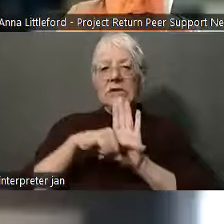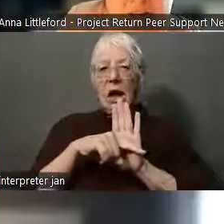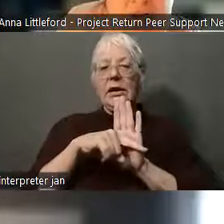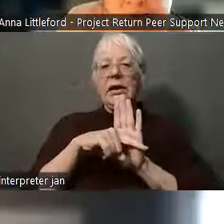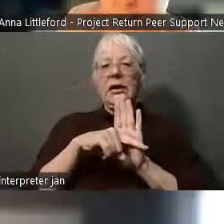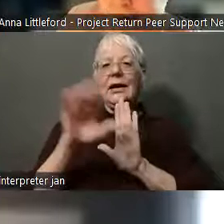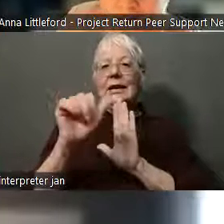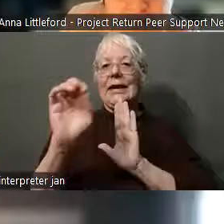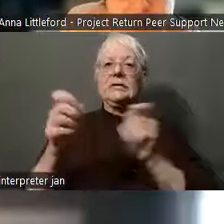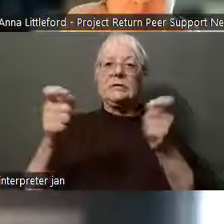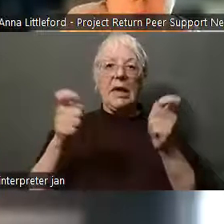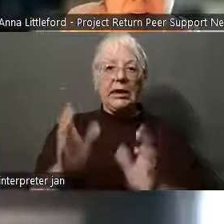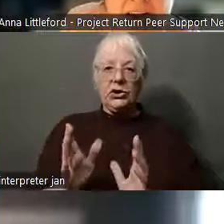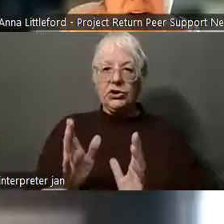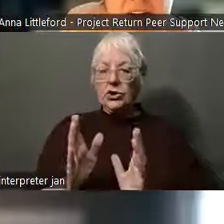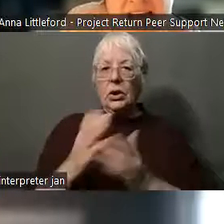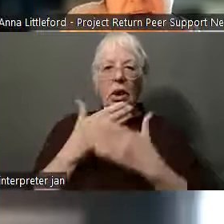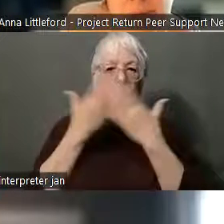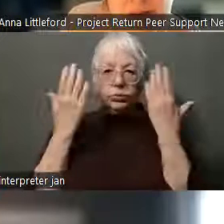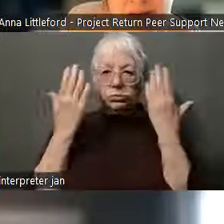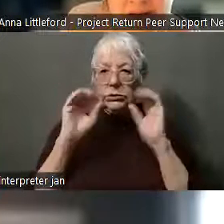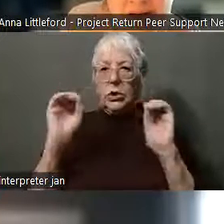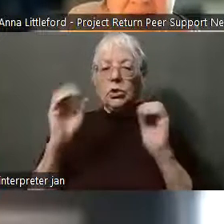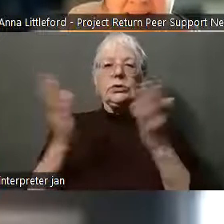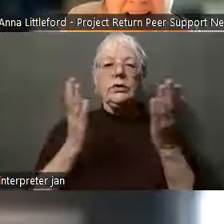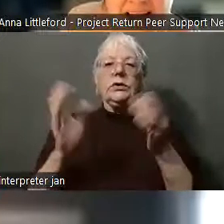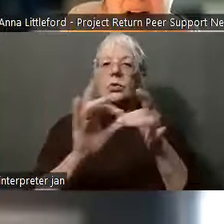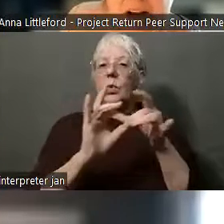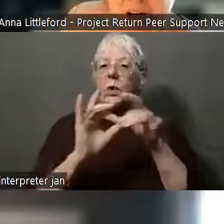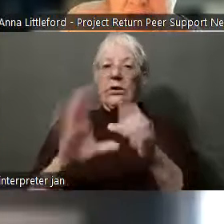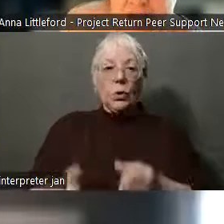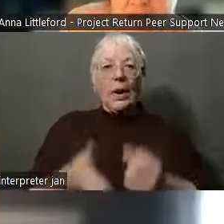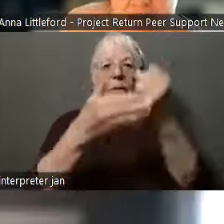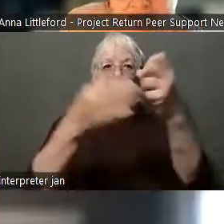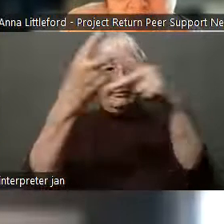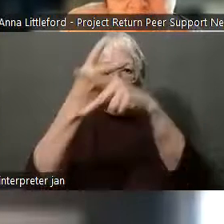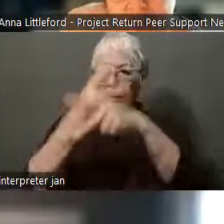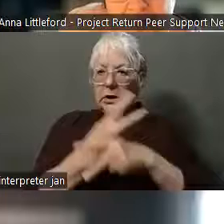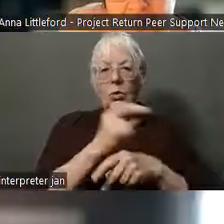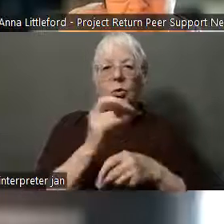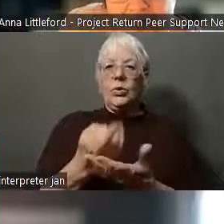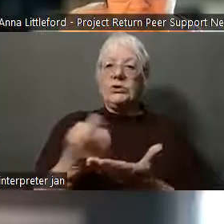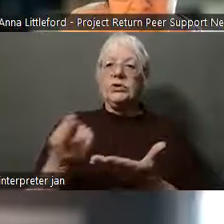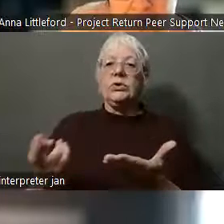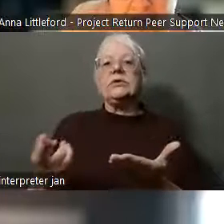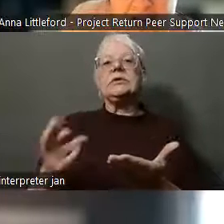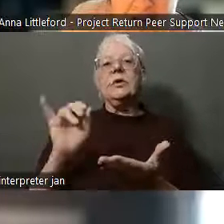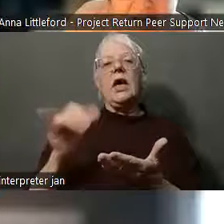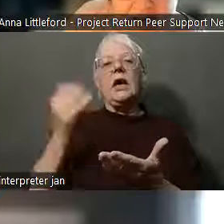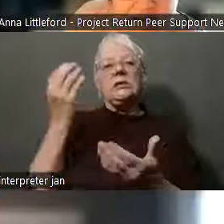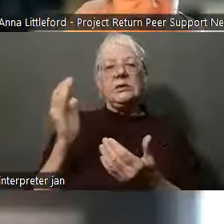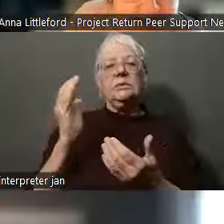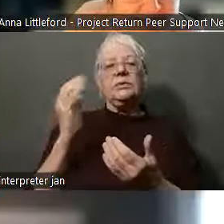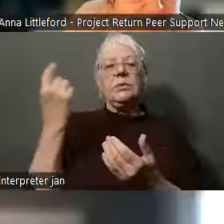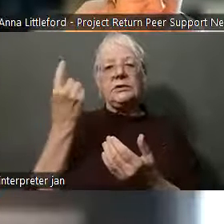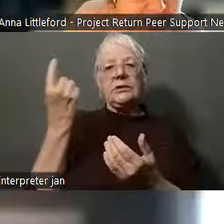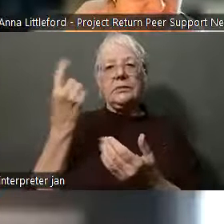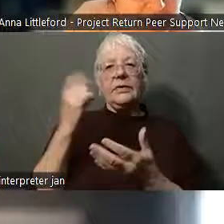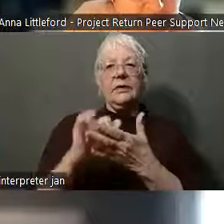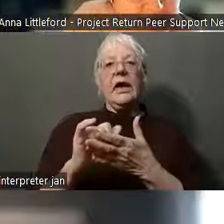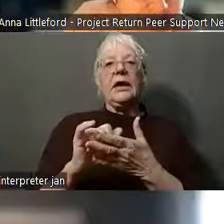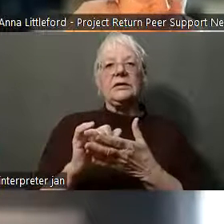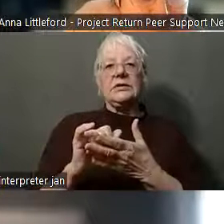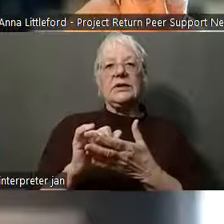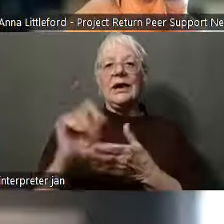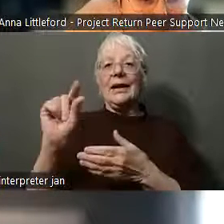case manager or a service coordinator to help them navigate resources. So that seems to be something that is definitely a gap